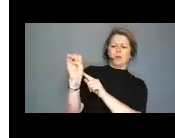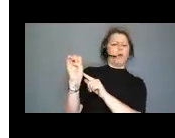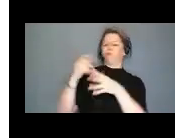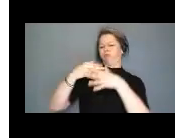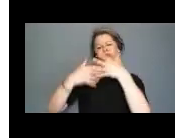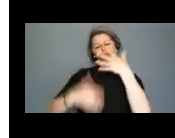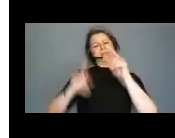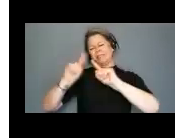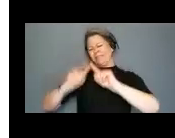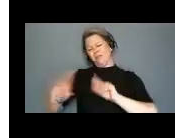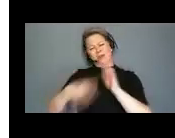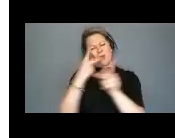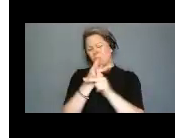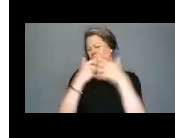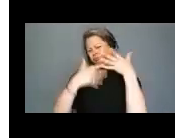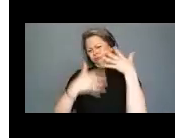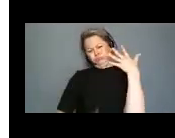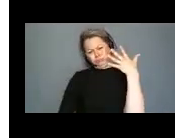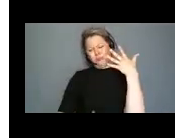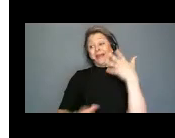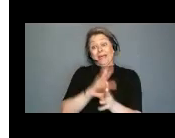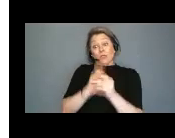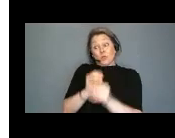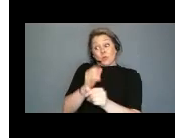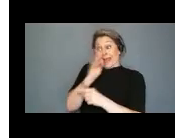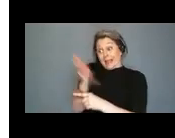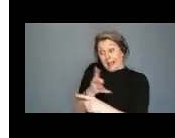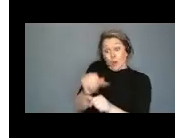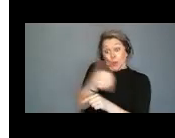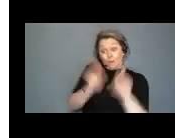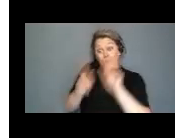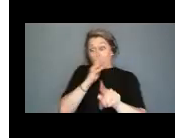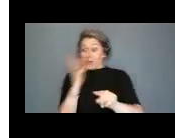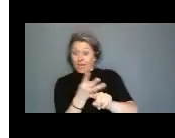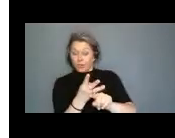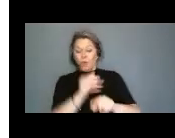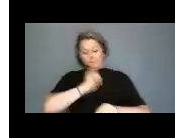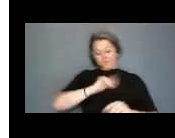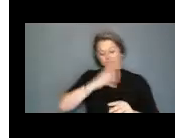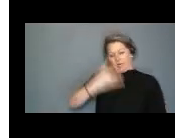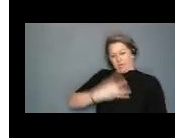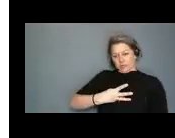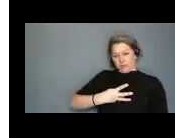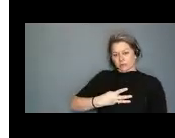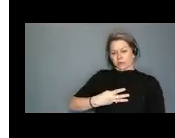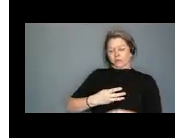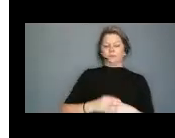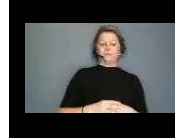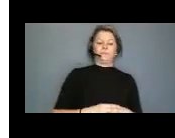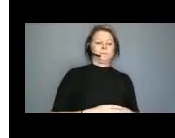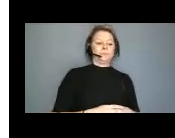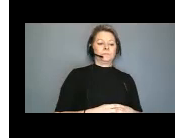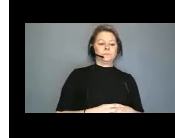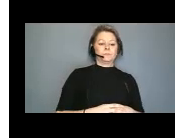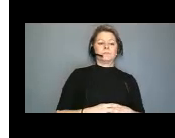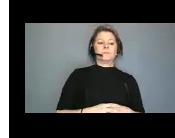and generally encompasses, along with neglect and self-neglect, the forms that are included in the Violence Prevention Initiative here